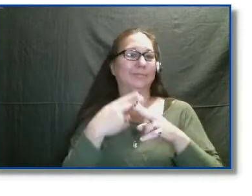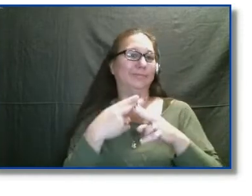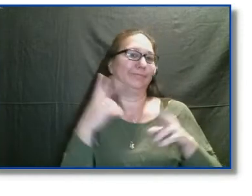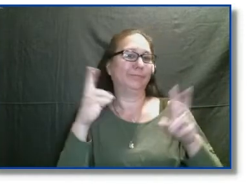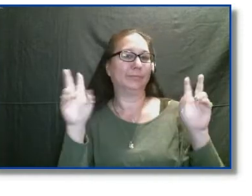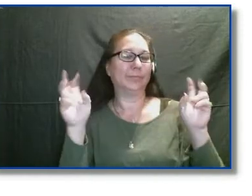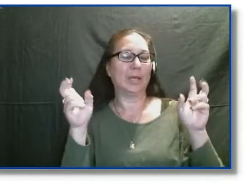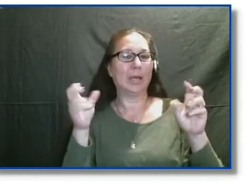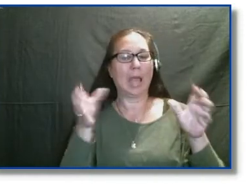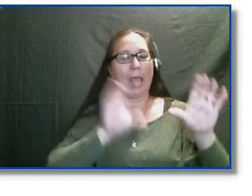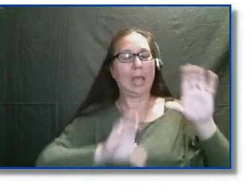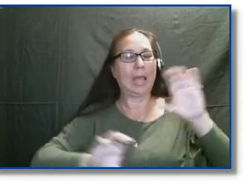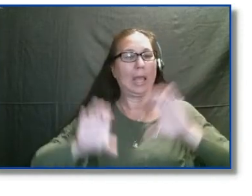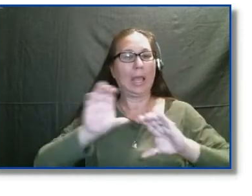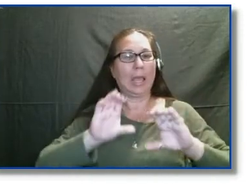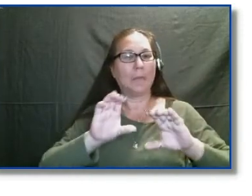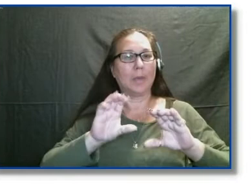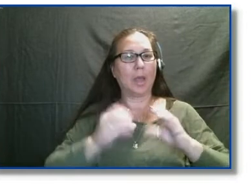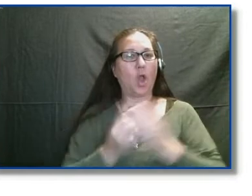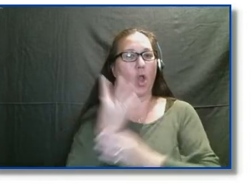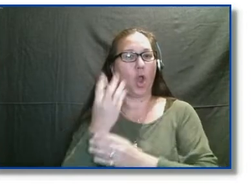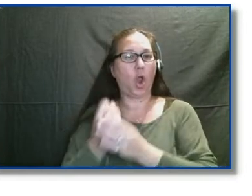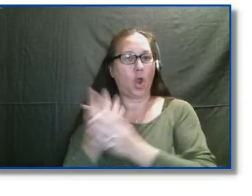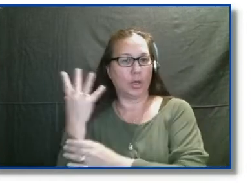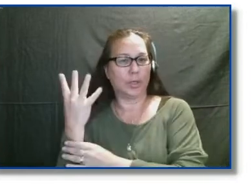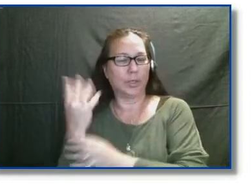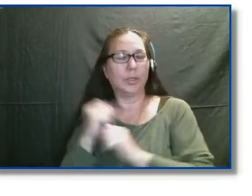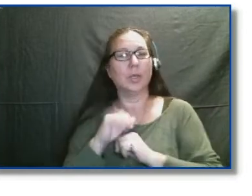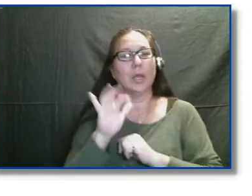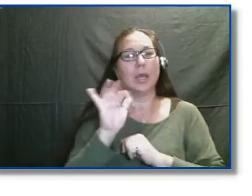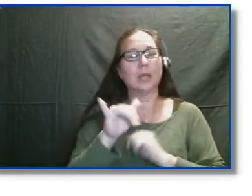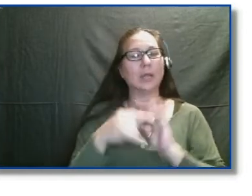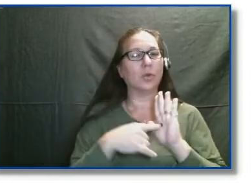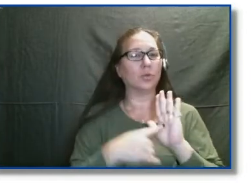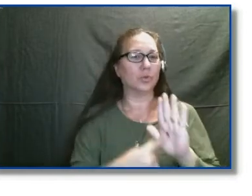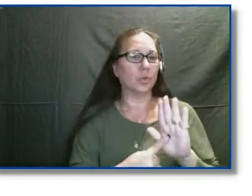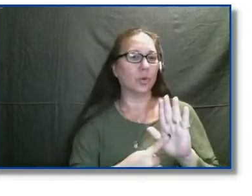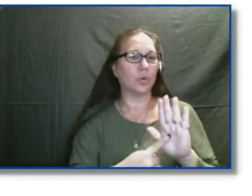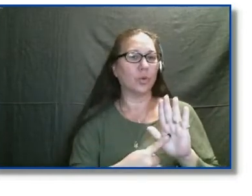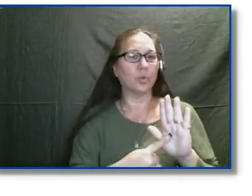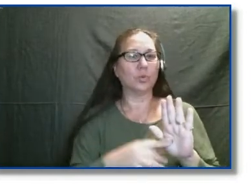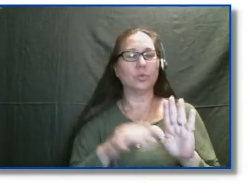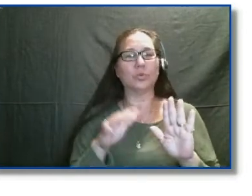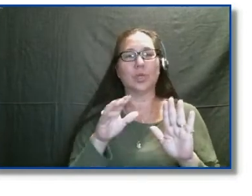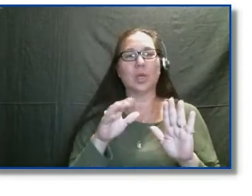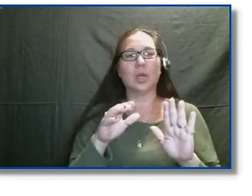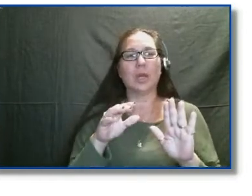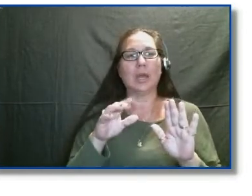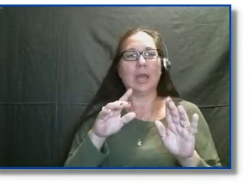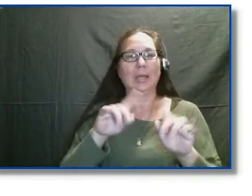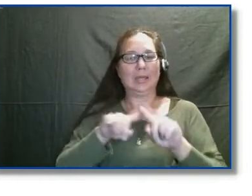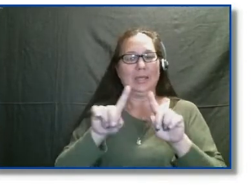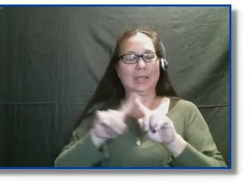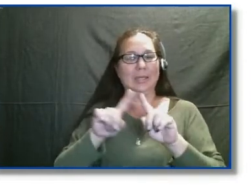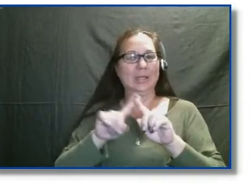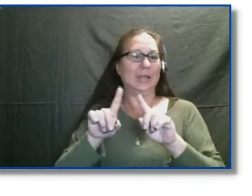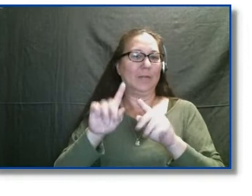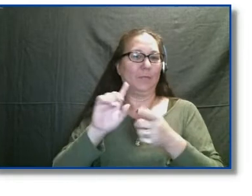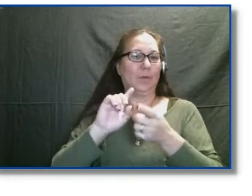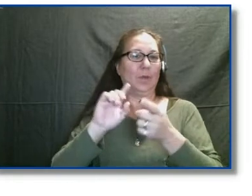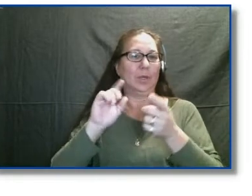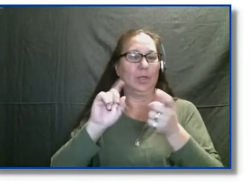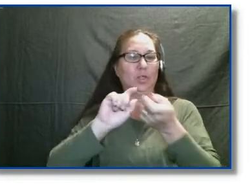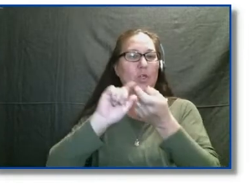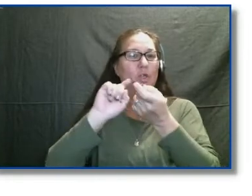how I'm actually studying and comparing in my work crystallization of various forms from forms that emerge